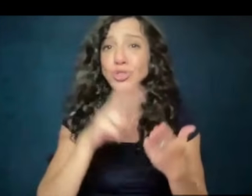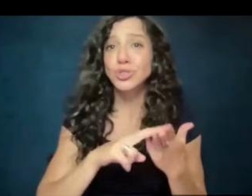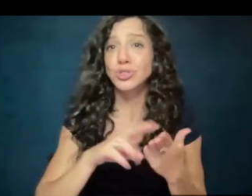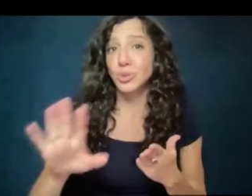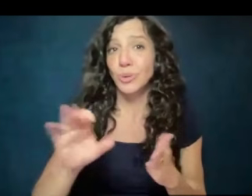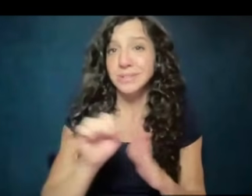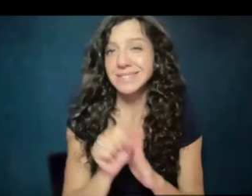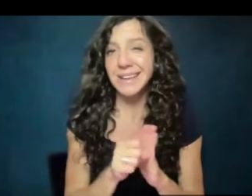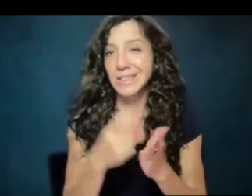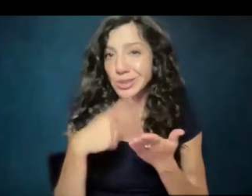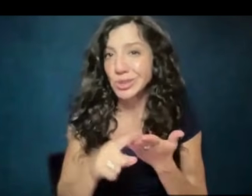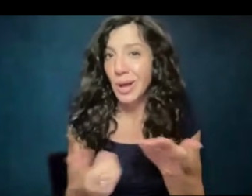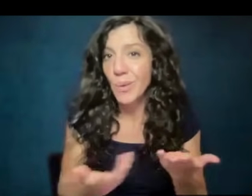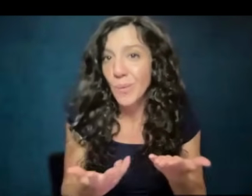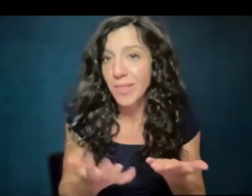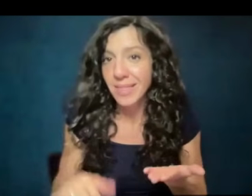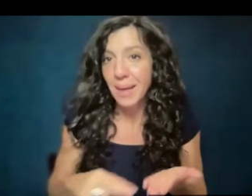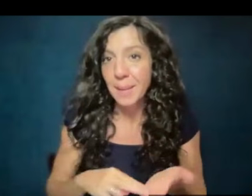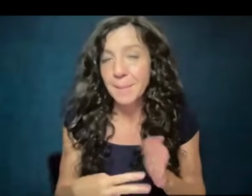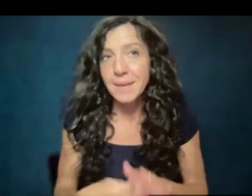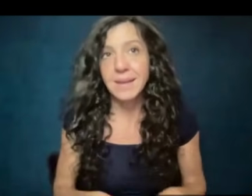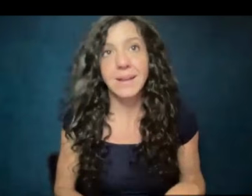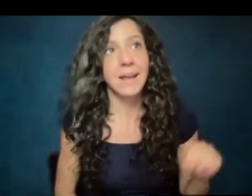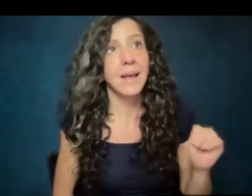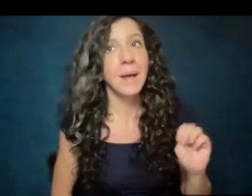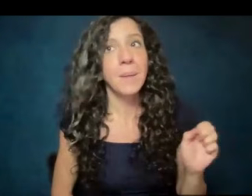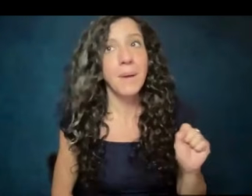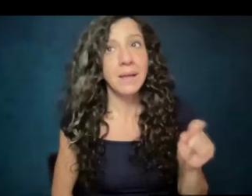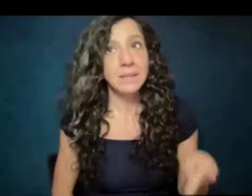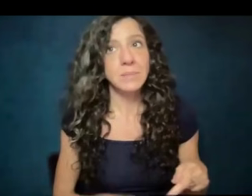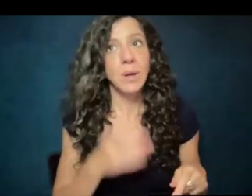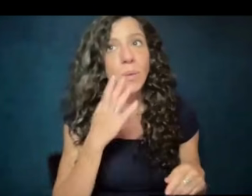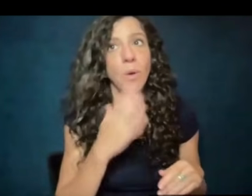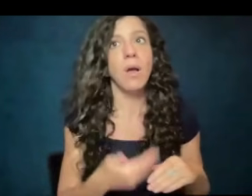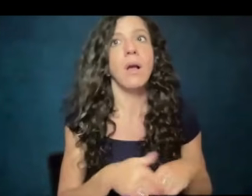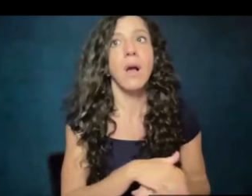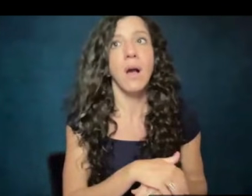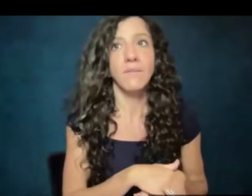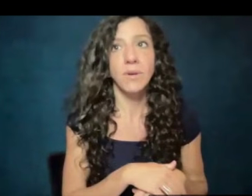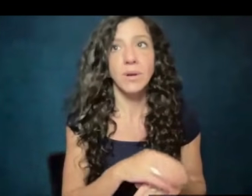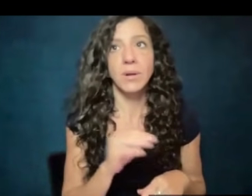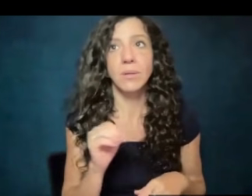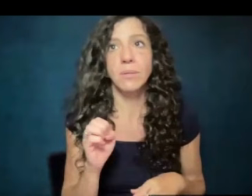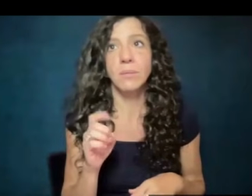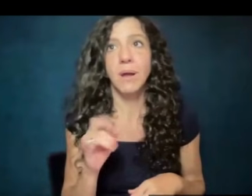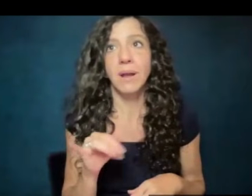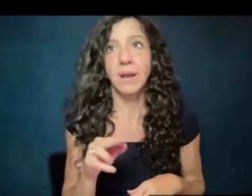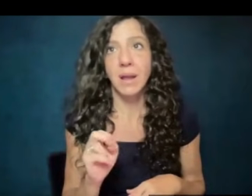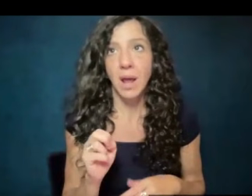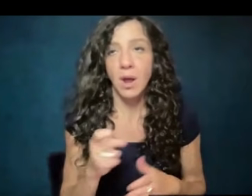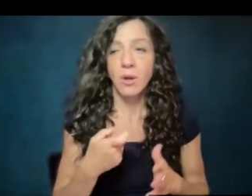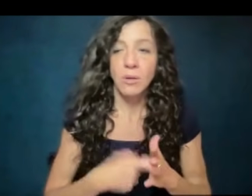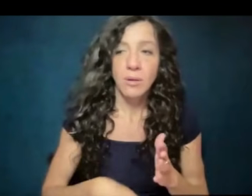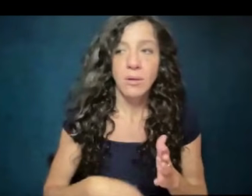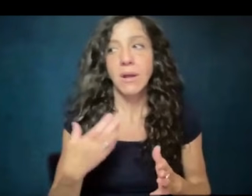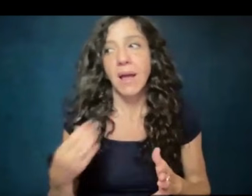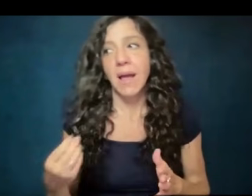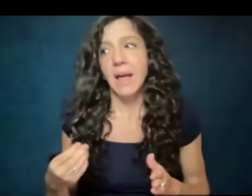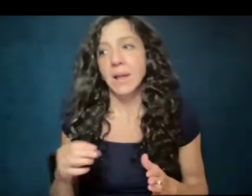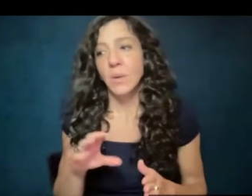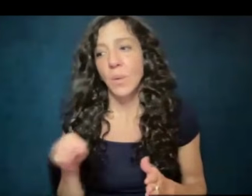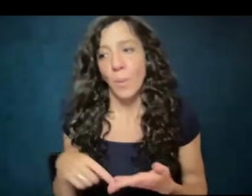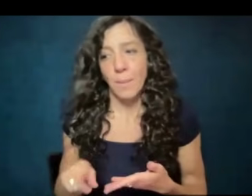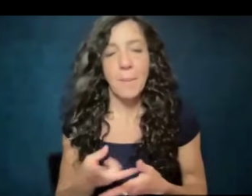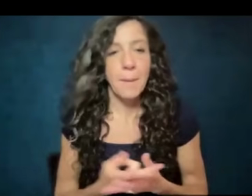that is. And MSP covers Medicare premiums and co-share or